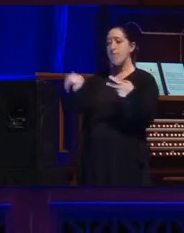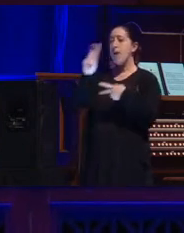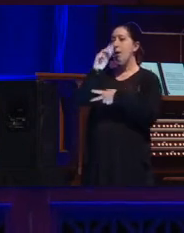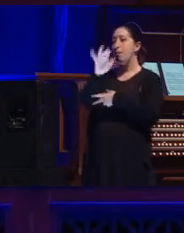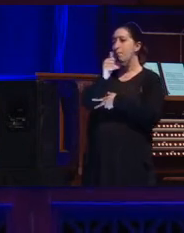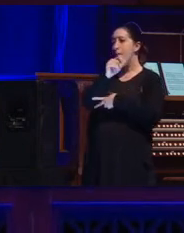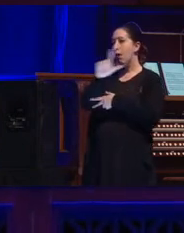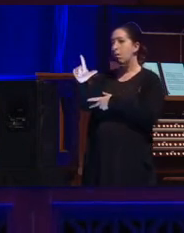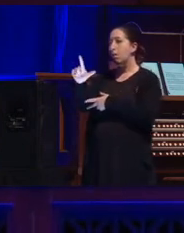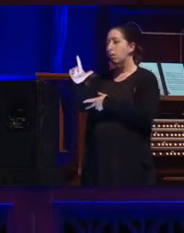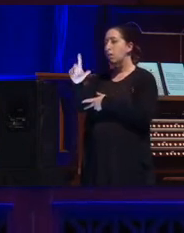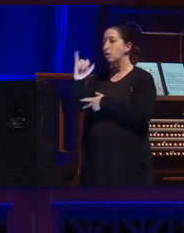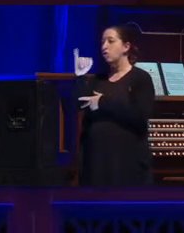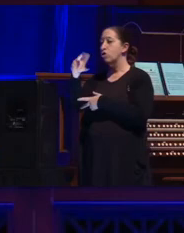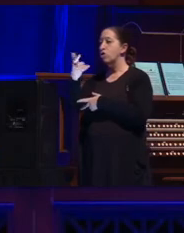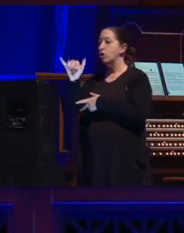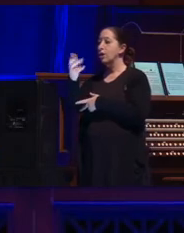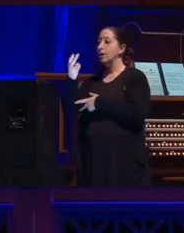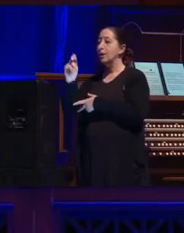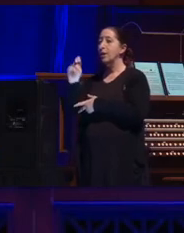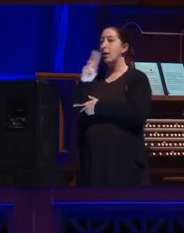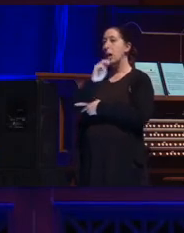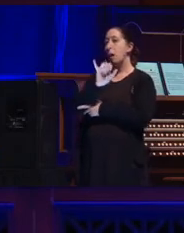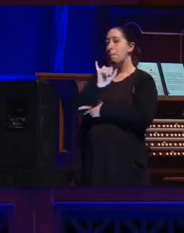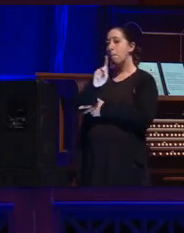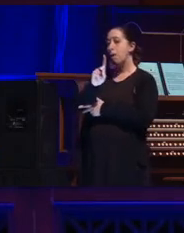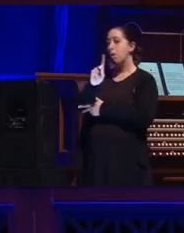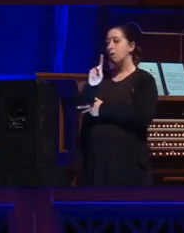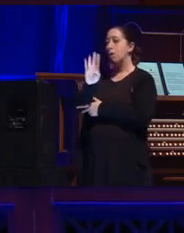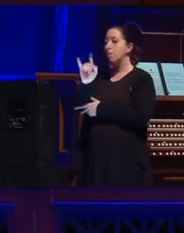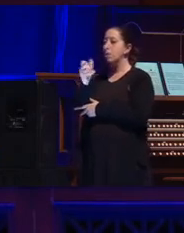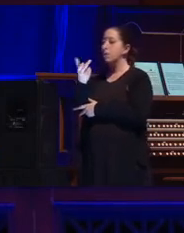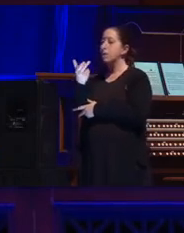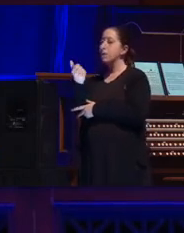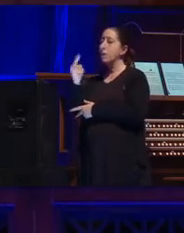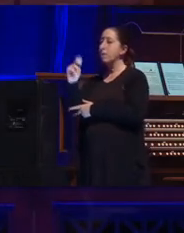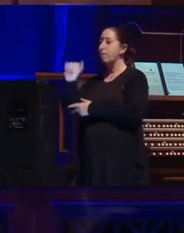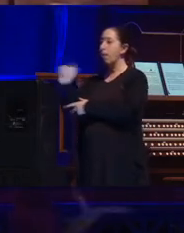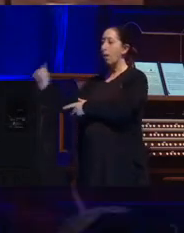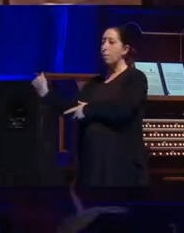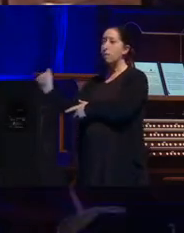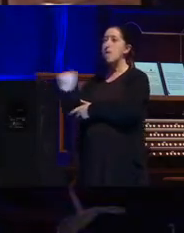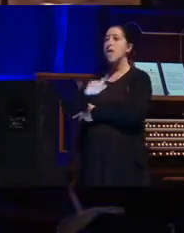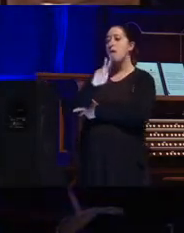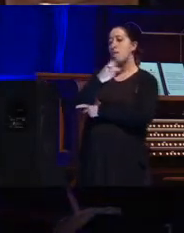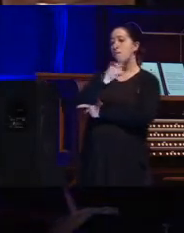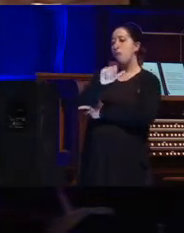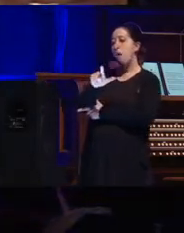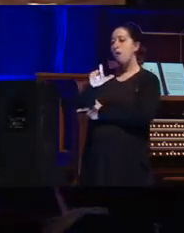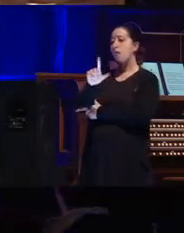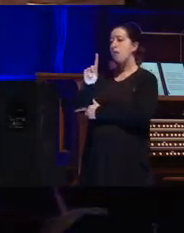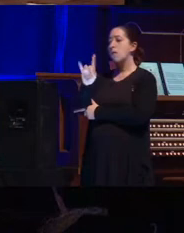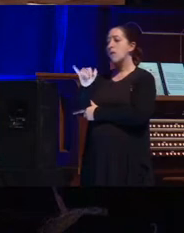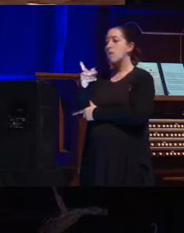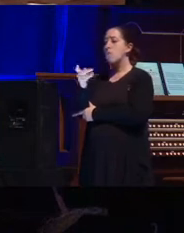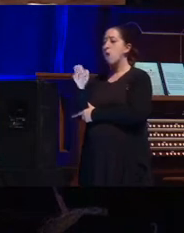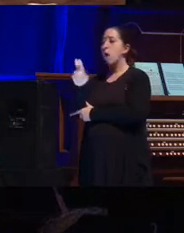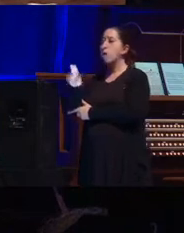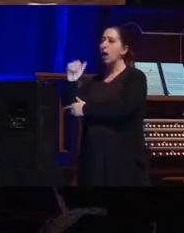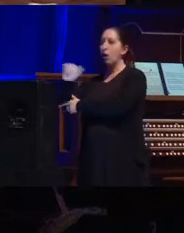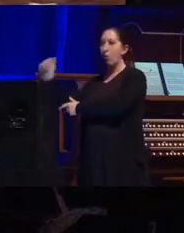Grand Blanc, Mark J. Bernstein, Ann Arbor, Paul W. Brown, Ann